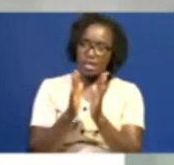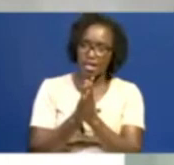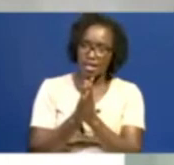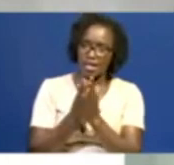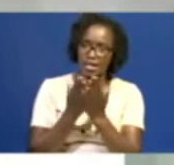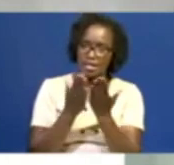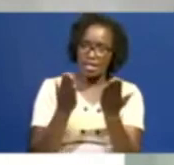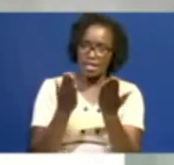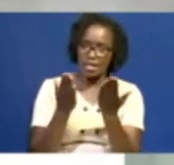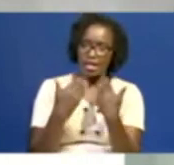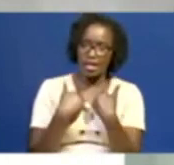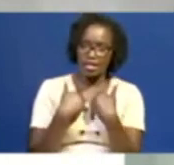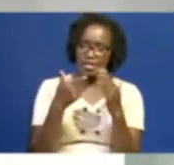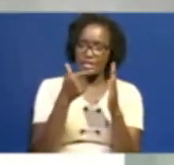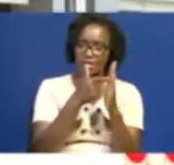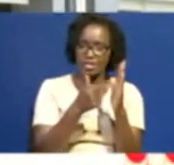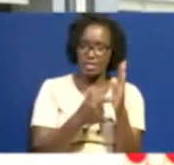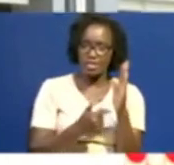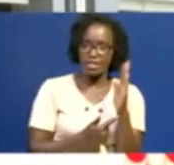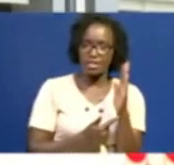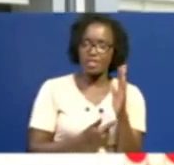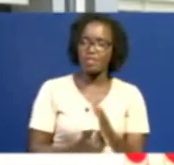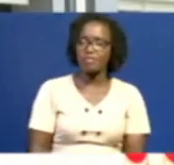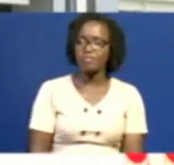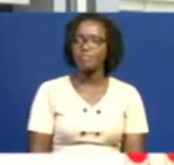Hashim with the details.